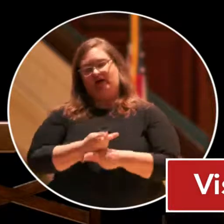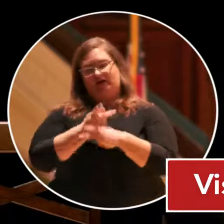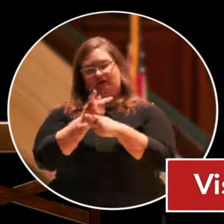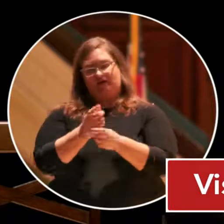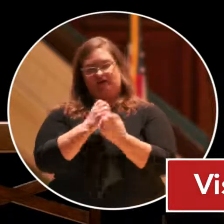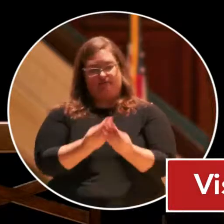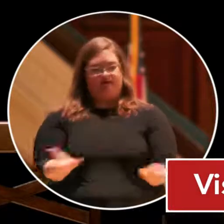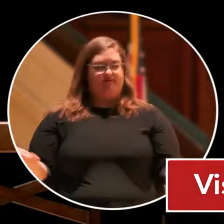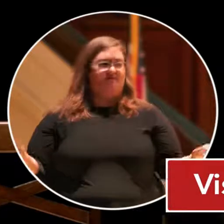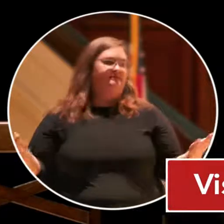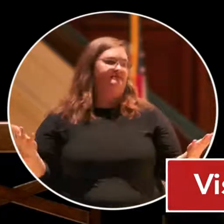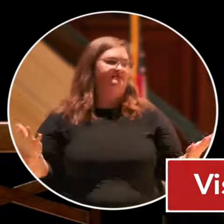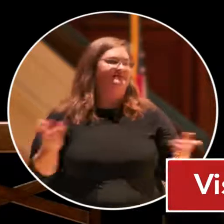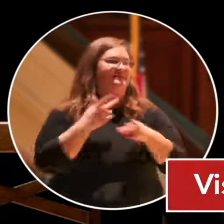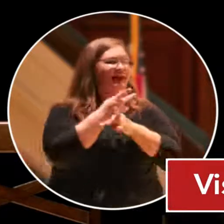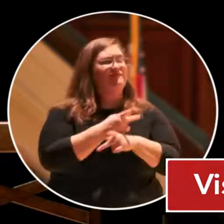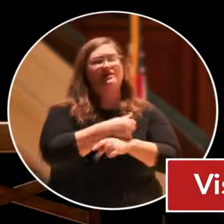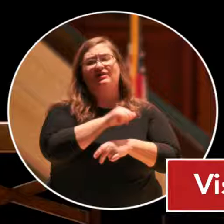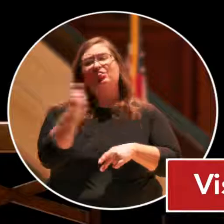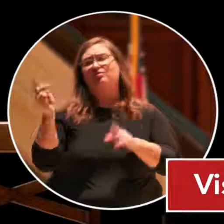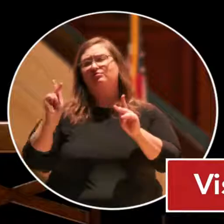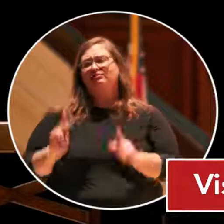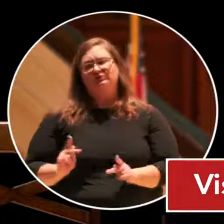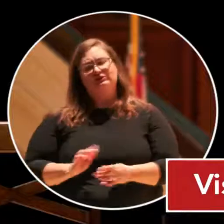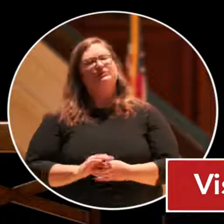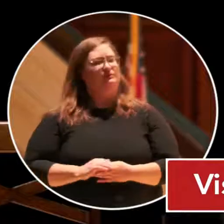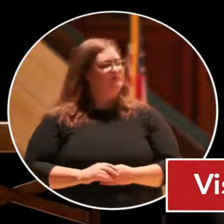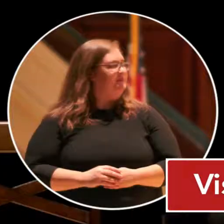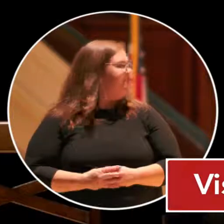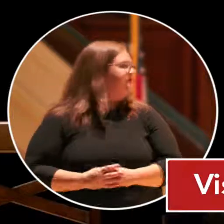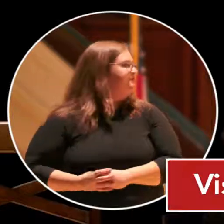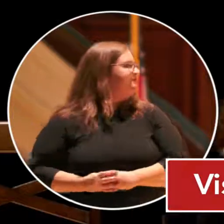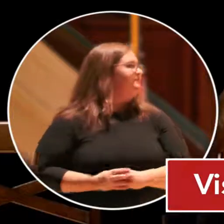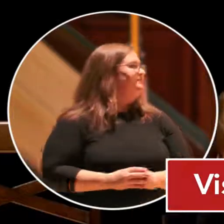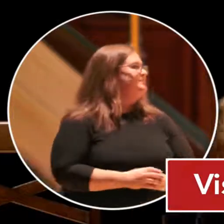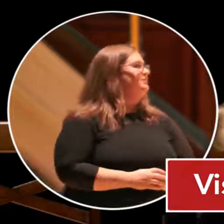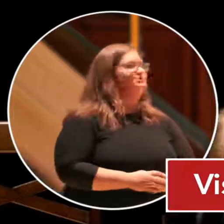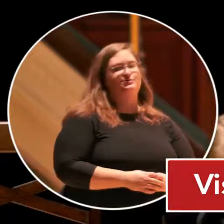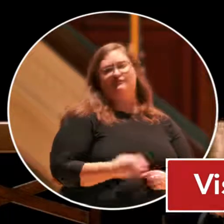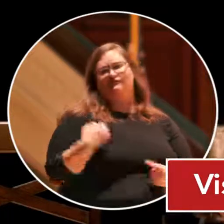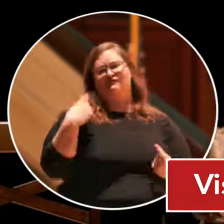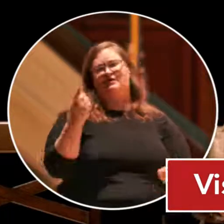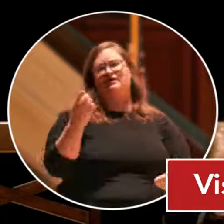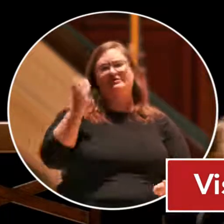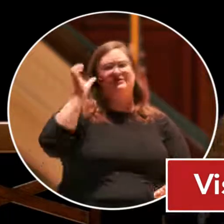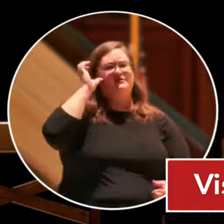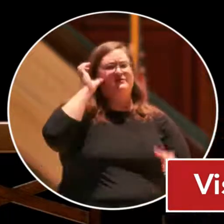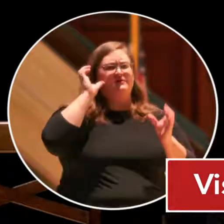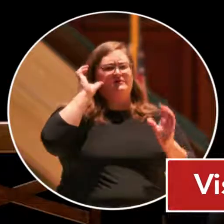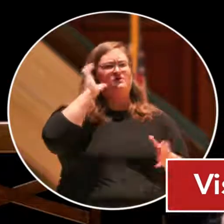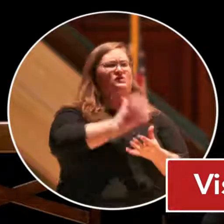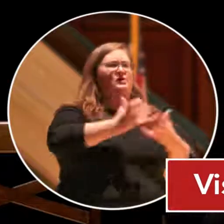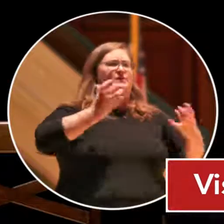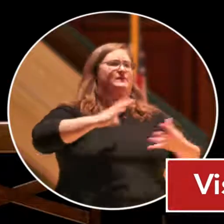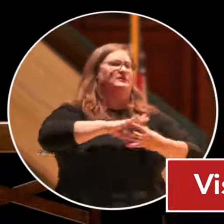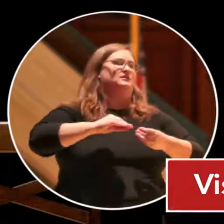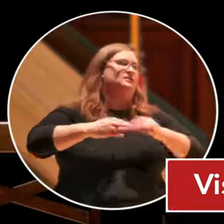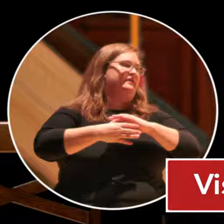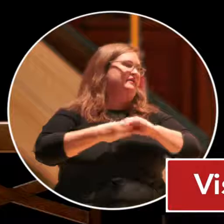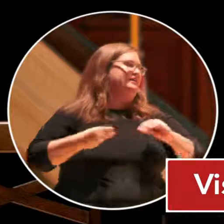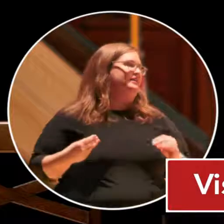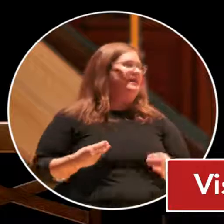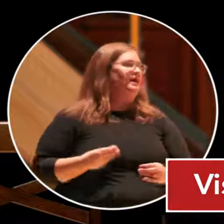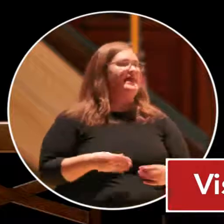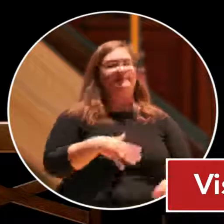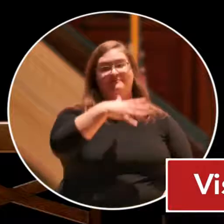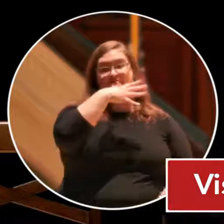taking care of another person. And from the many stories that we've heard so far, we've learned that motherhood